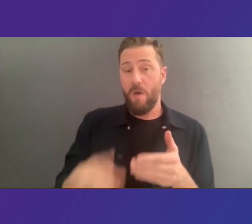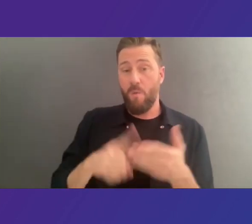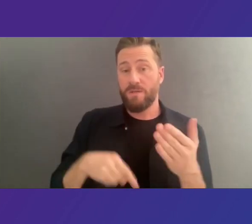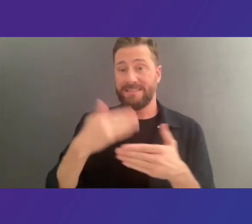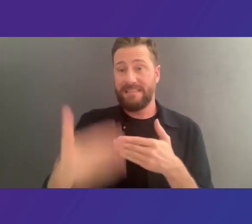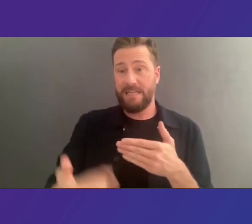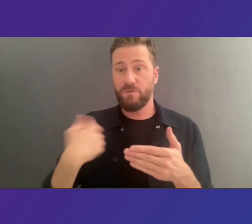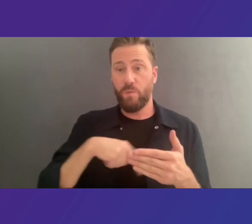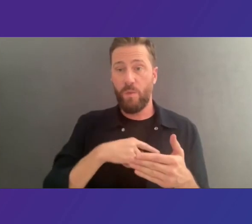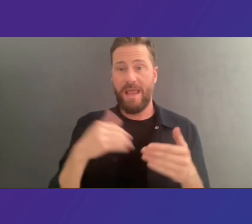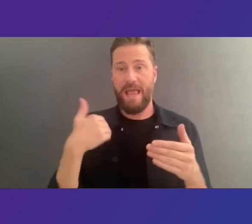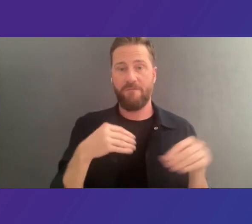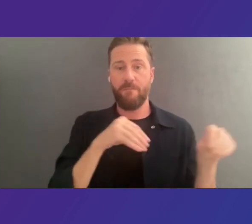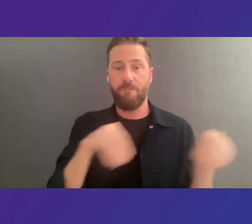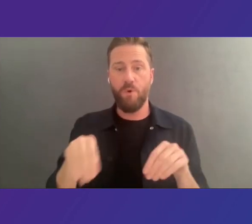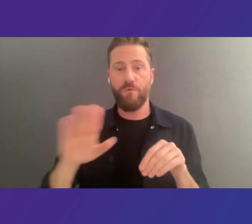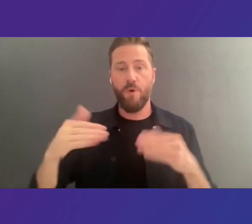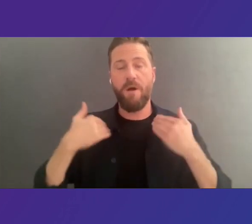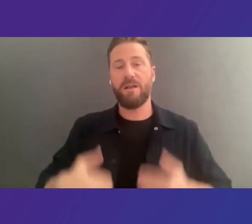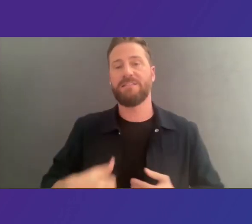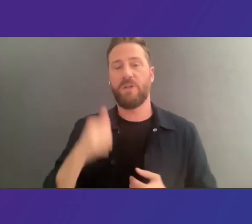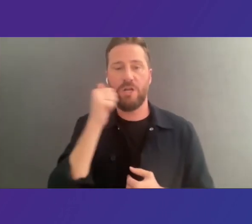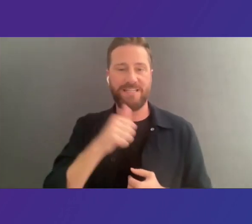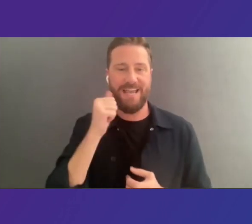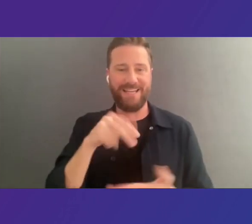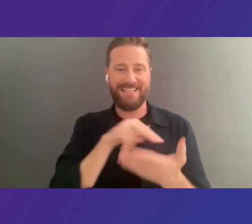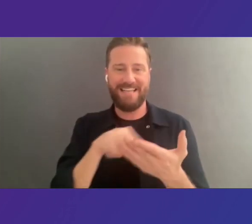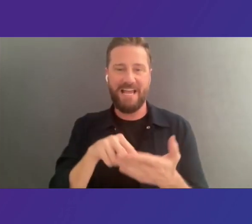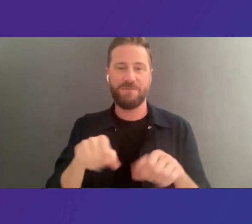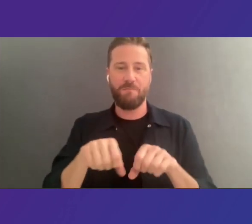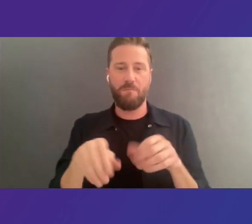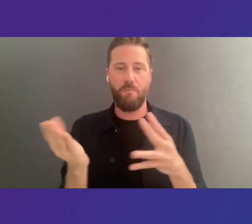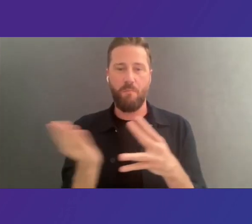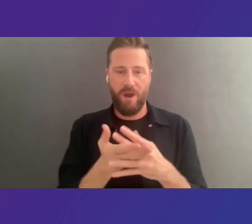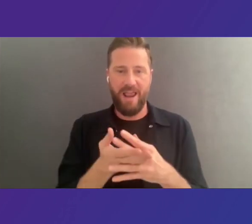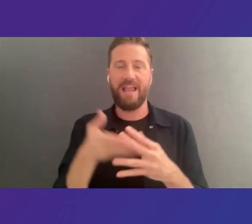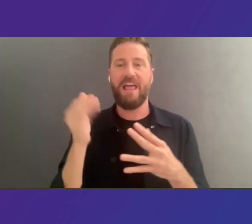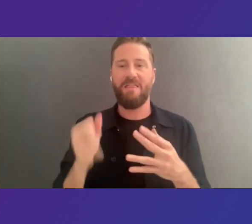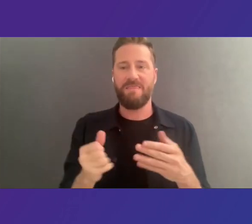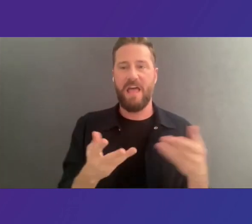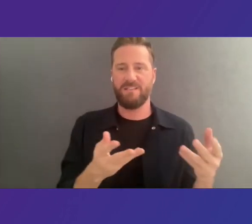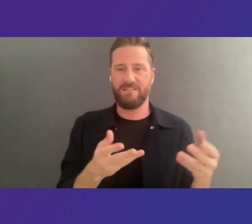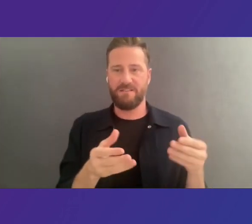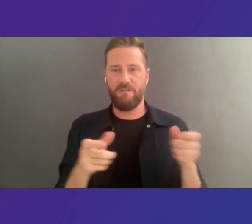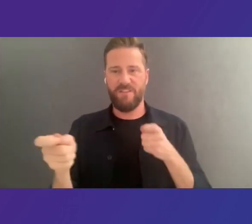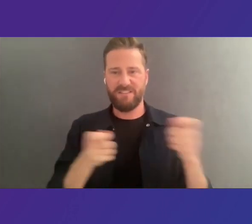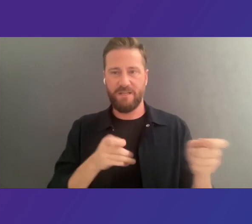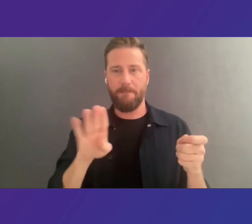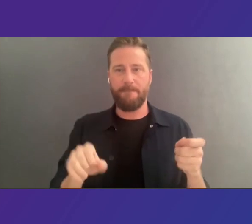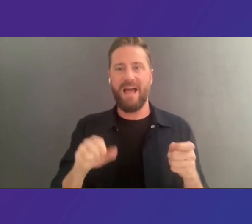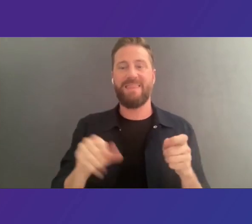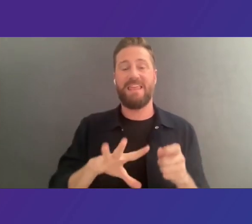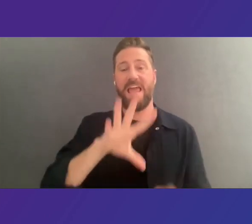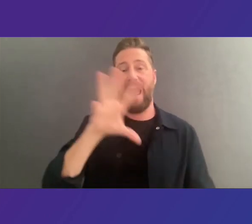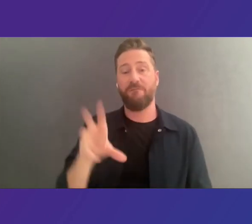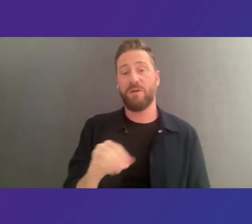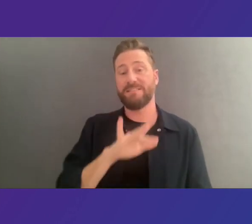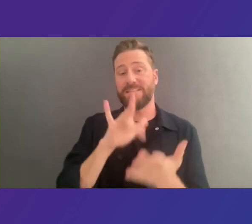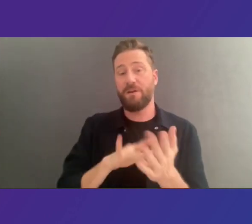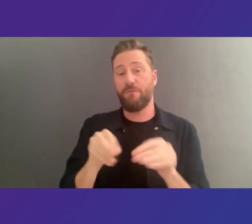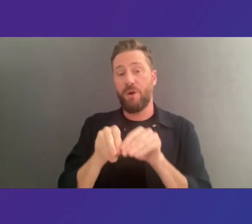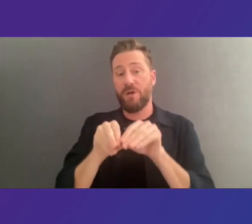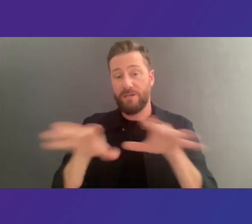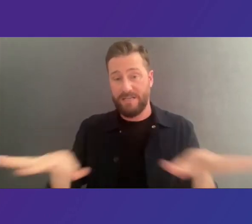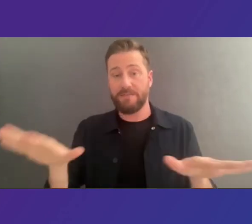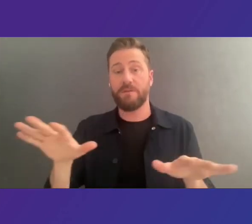We have Move Your Bodies in our daily dance break, facilitated and presented by the Kumbe Center for African and Diaspora Dance.